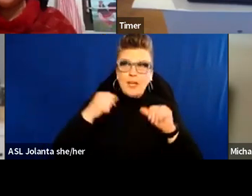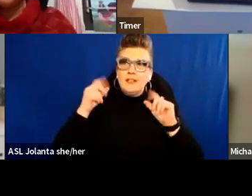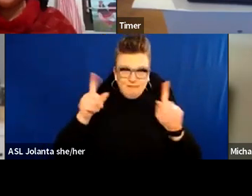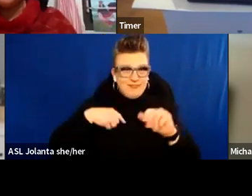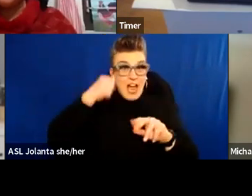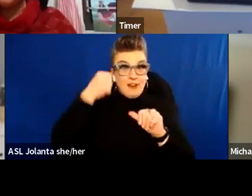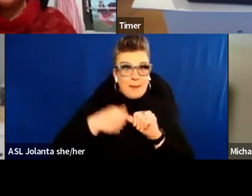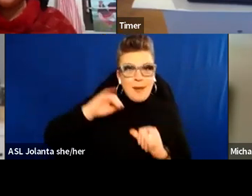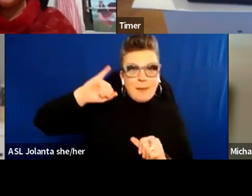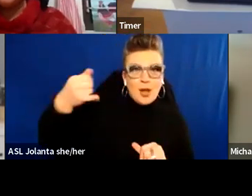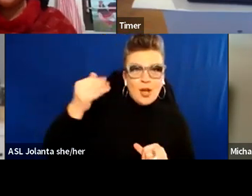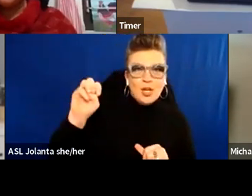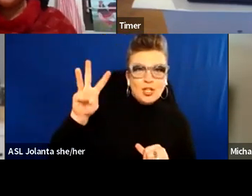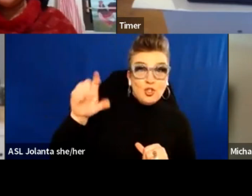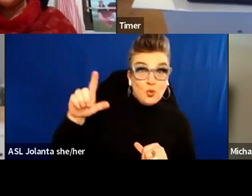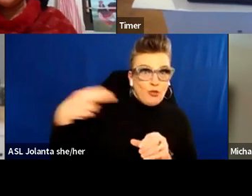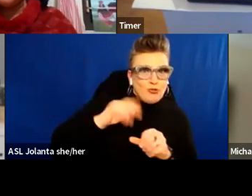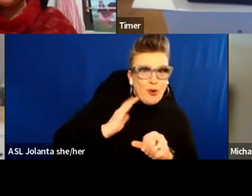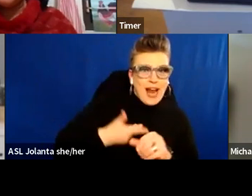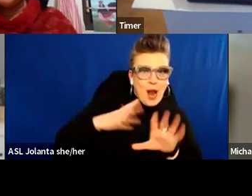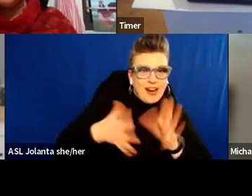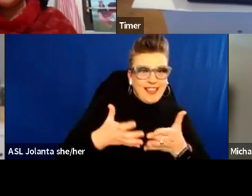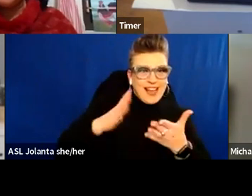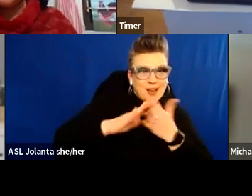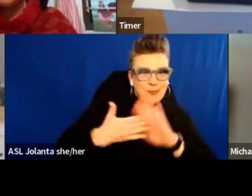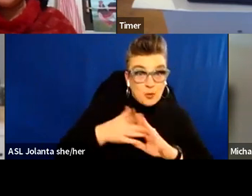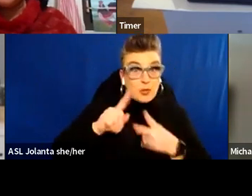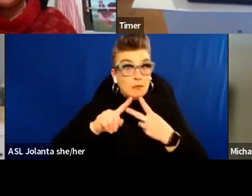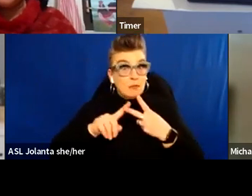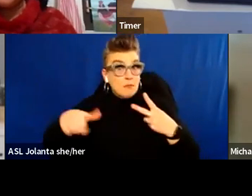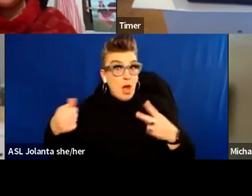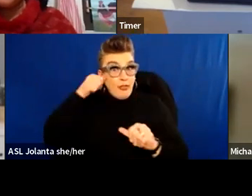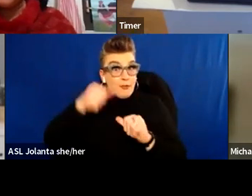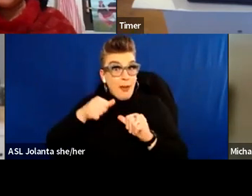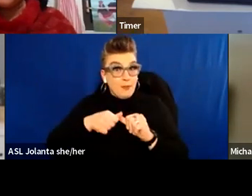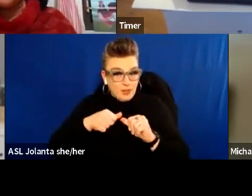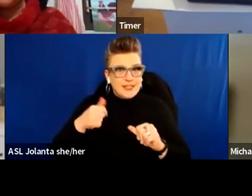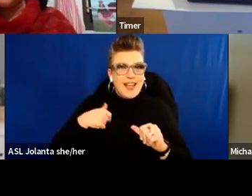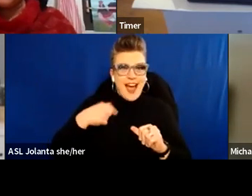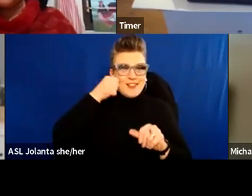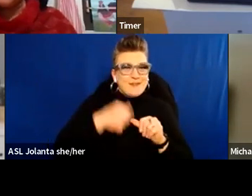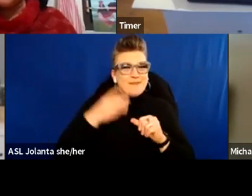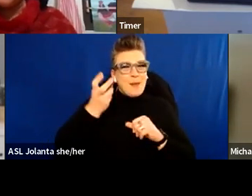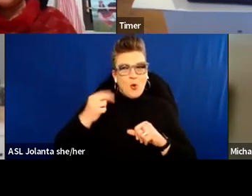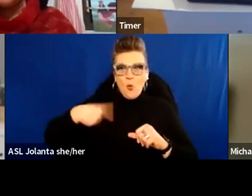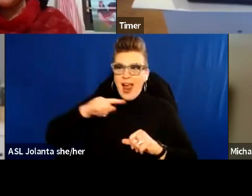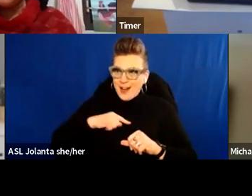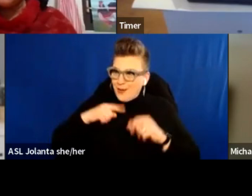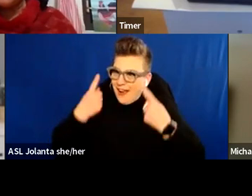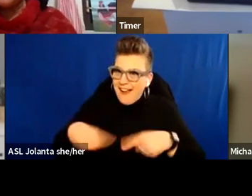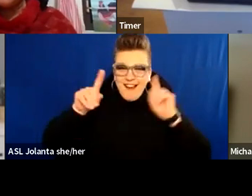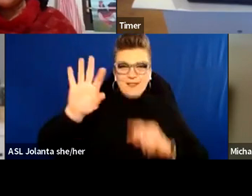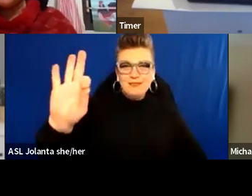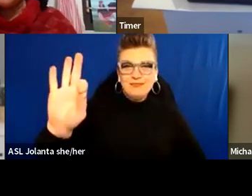our class community other memories that stand out to me is when we got to do our frederick